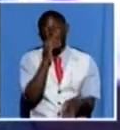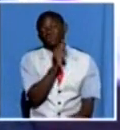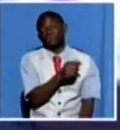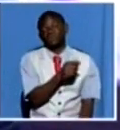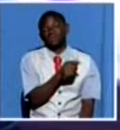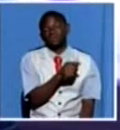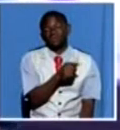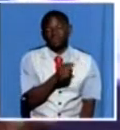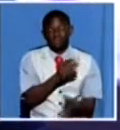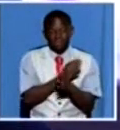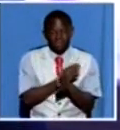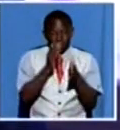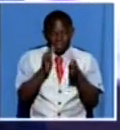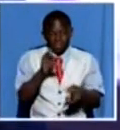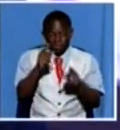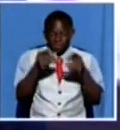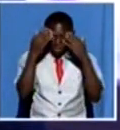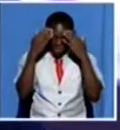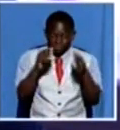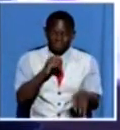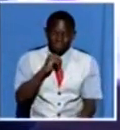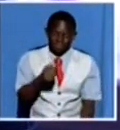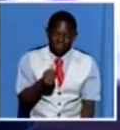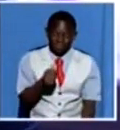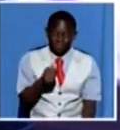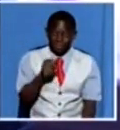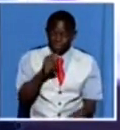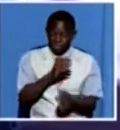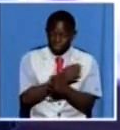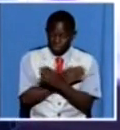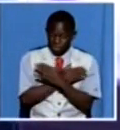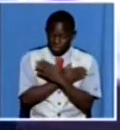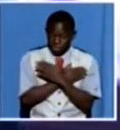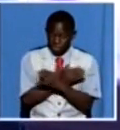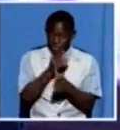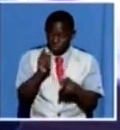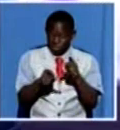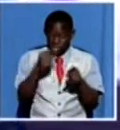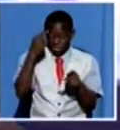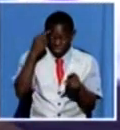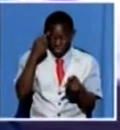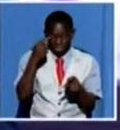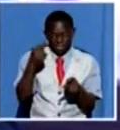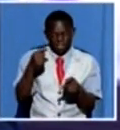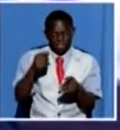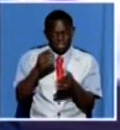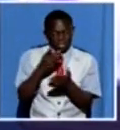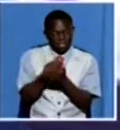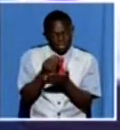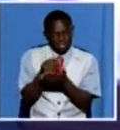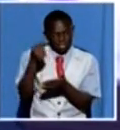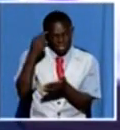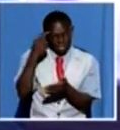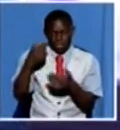that information. They think this money is coming from the Zambian government, and then they are paying the Chinese. No.